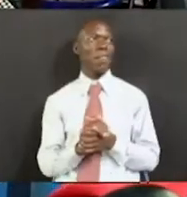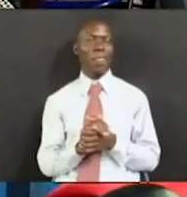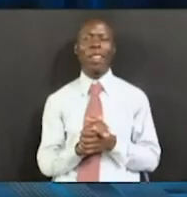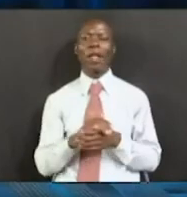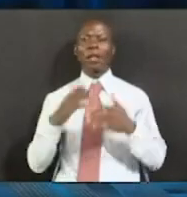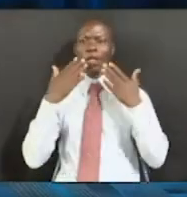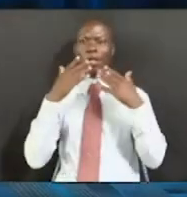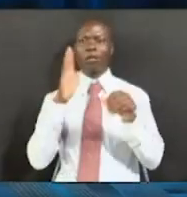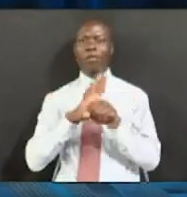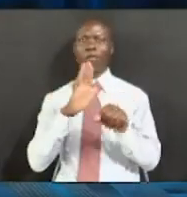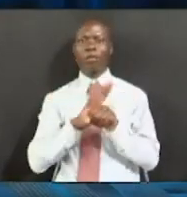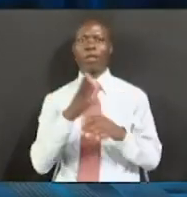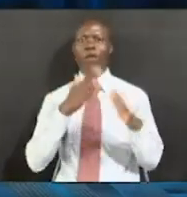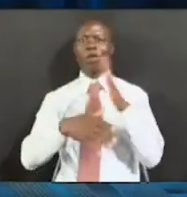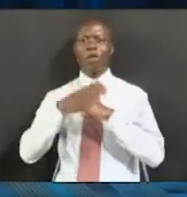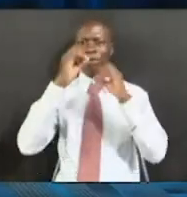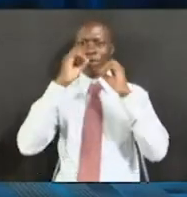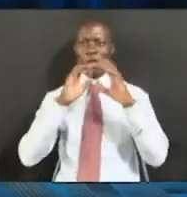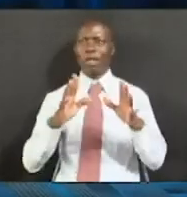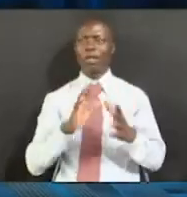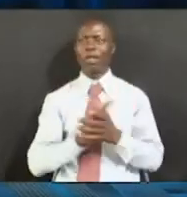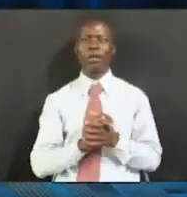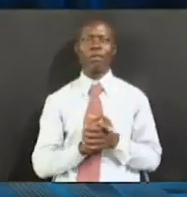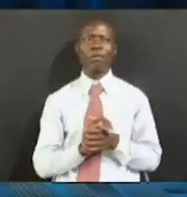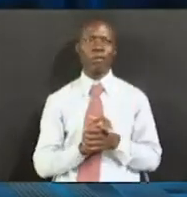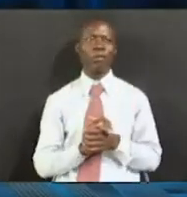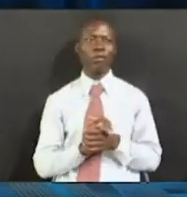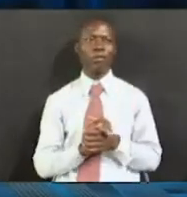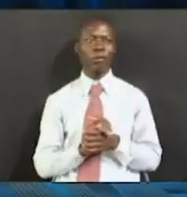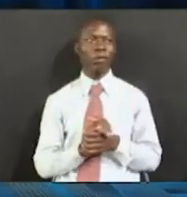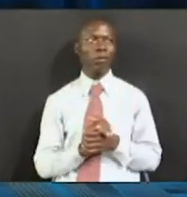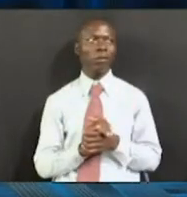Thank you so much. God bless you.